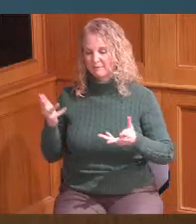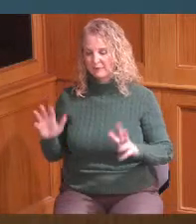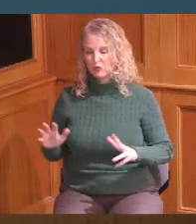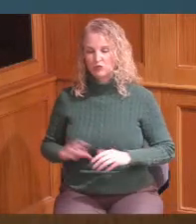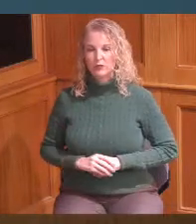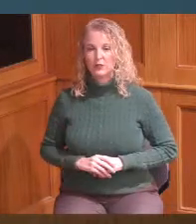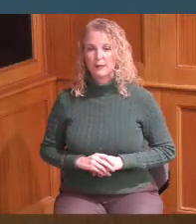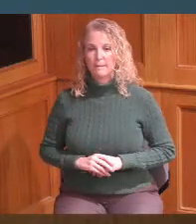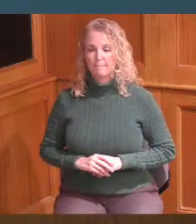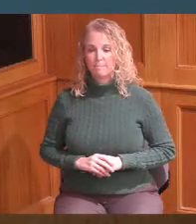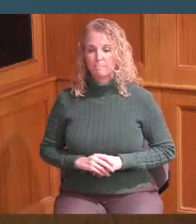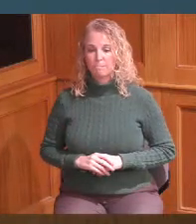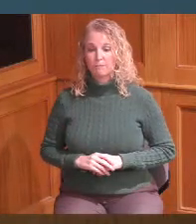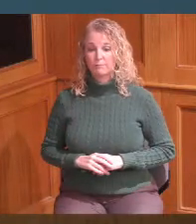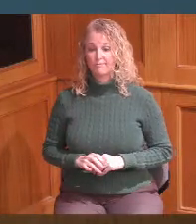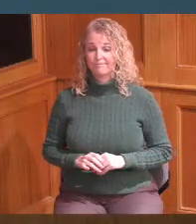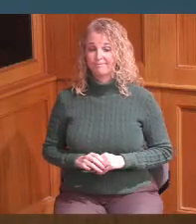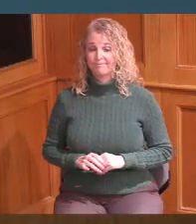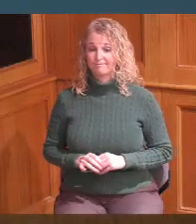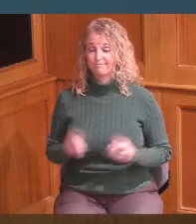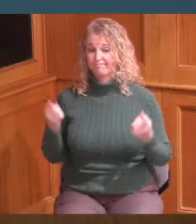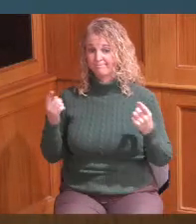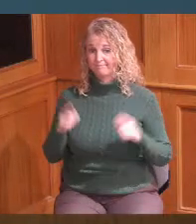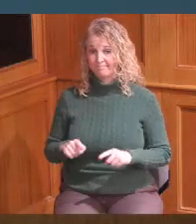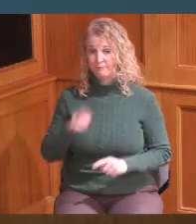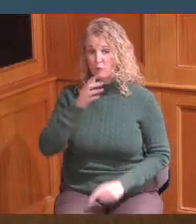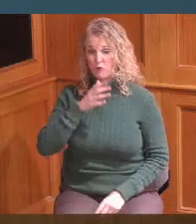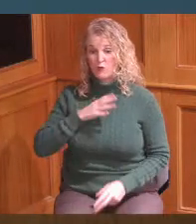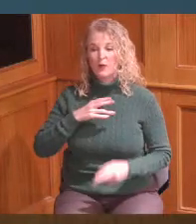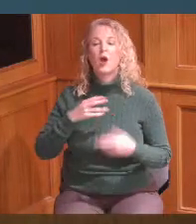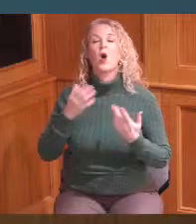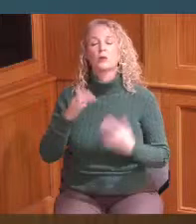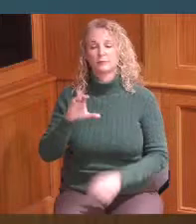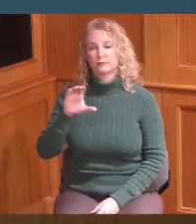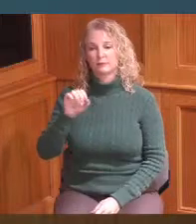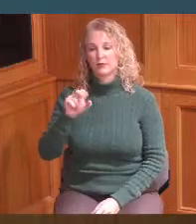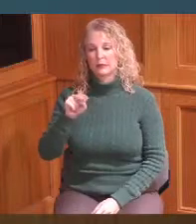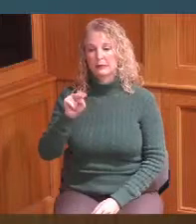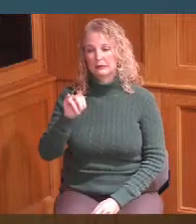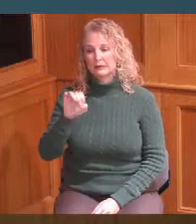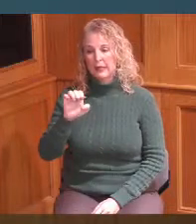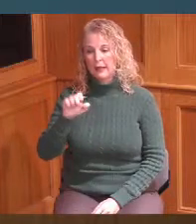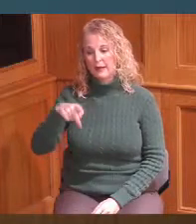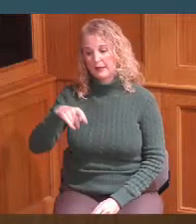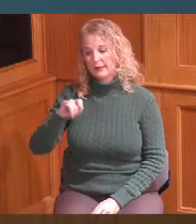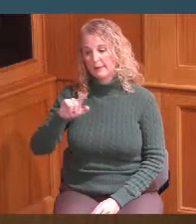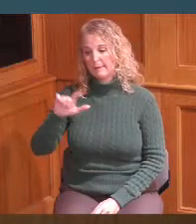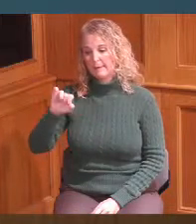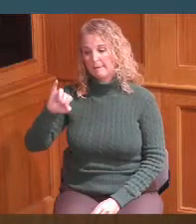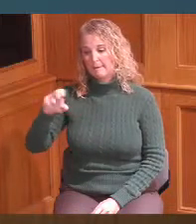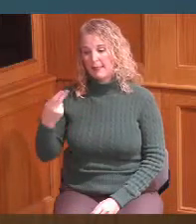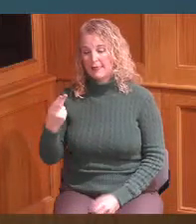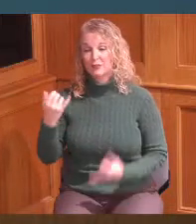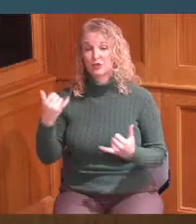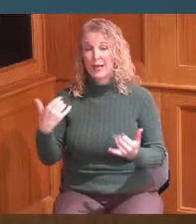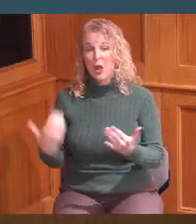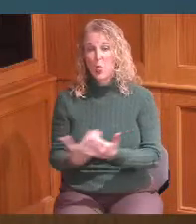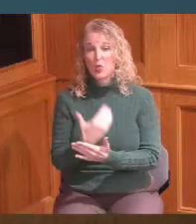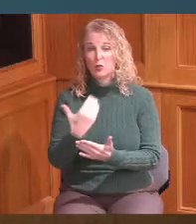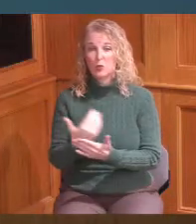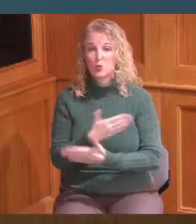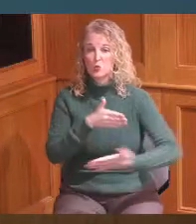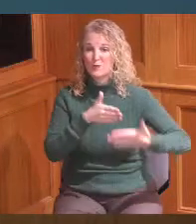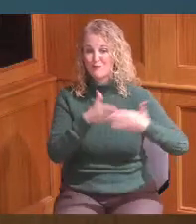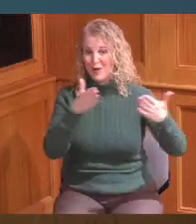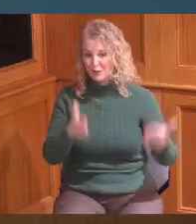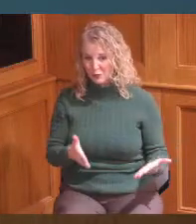place. Along those lines, Connie Pillich had her investiture ceremony, and so she is now officially the